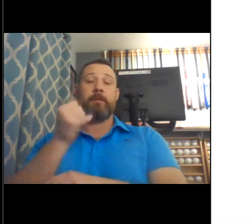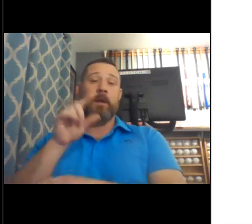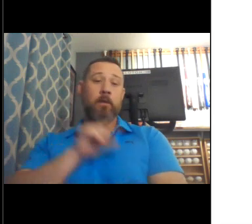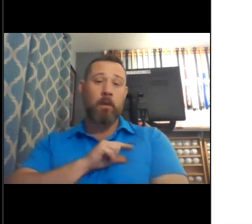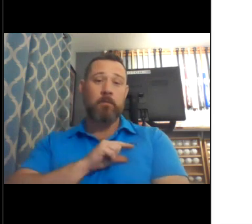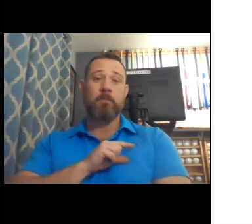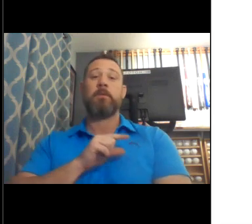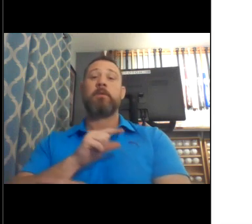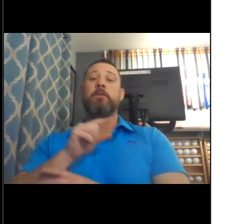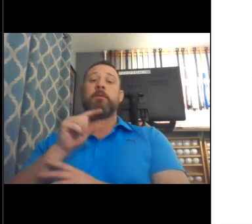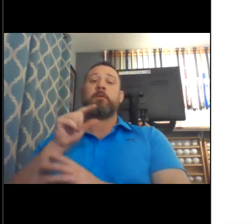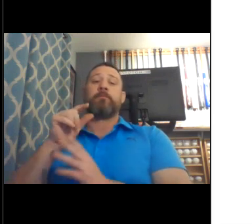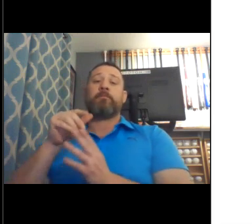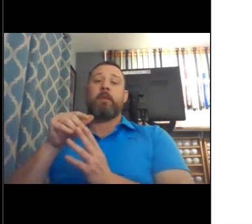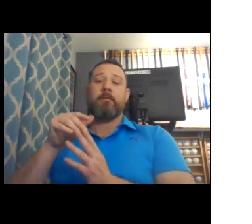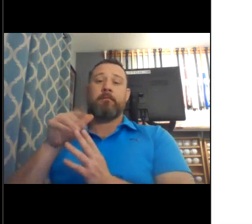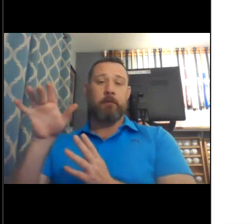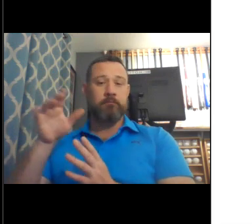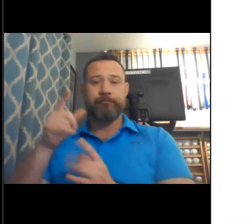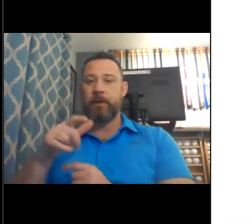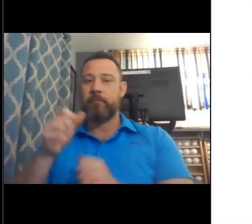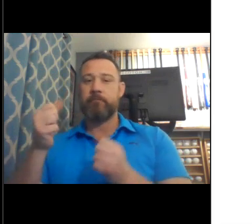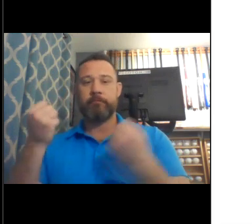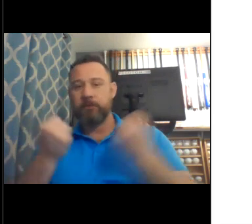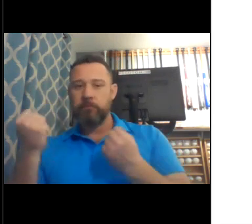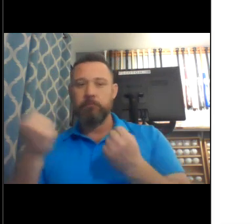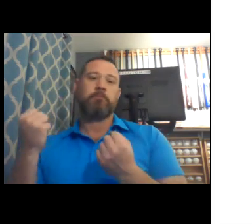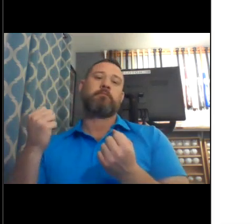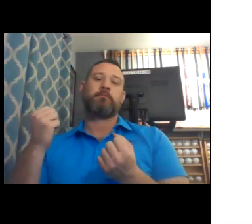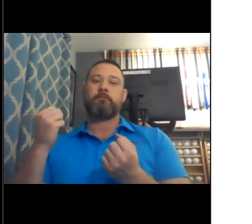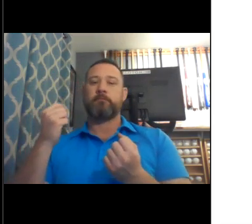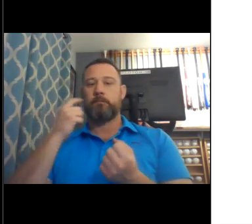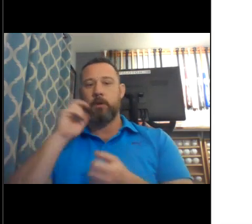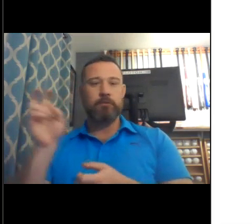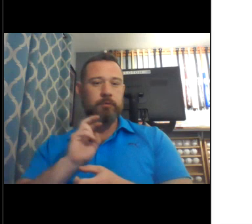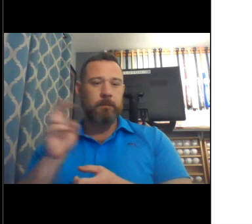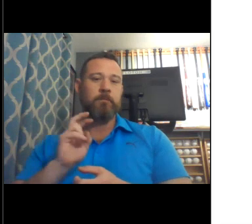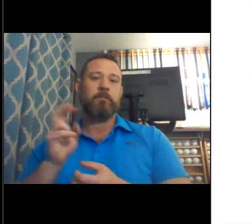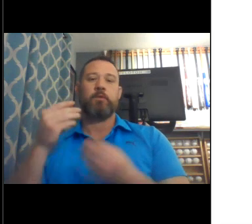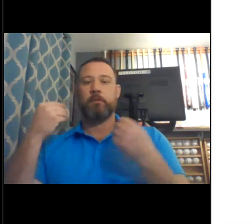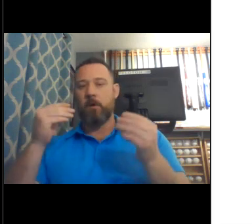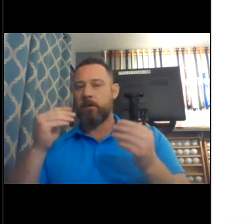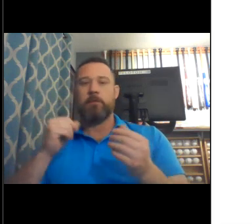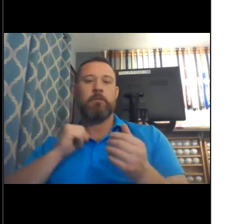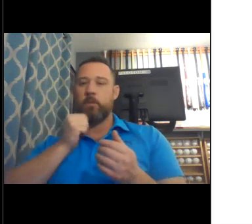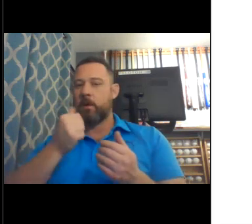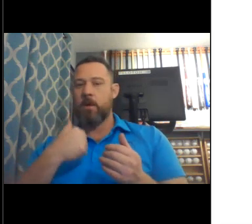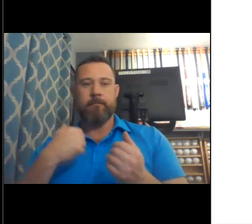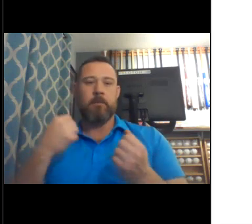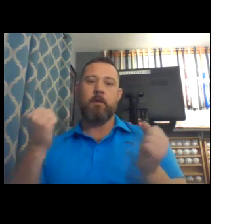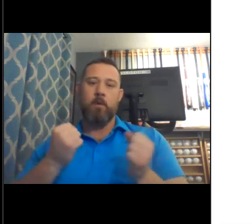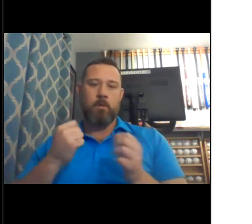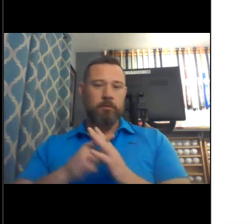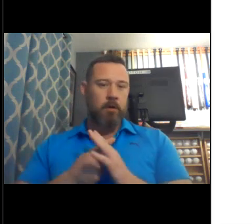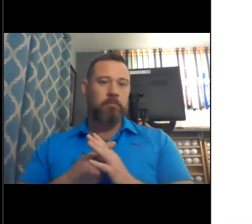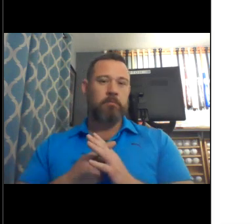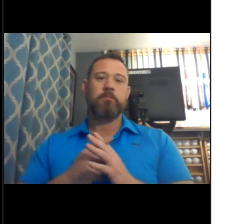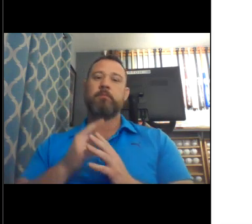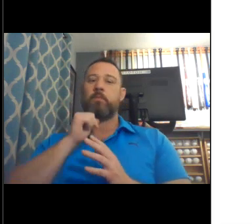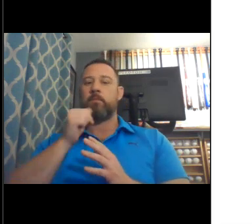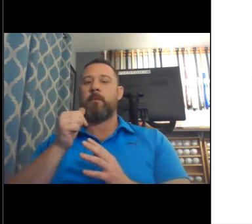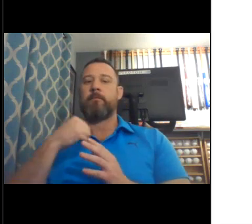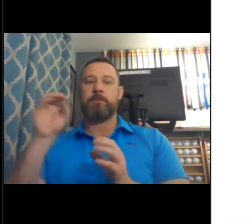out of their gas vehicles for the trip to the market, we don't have that cold start. We have